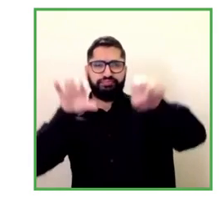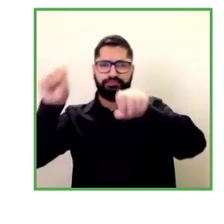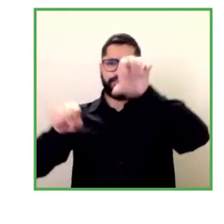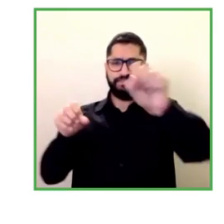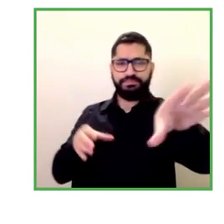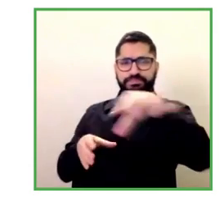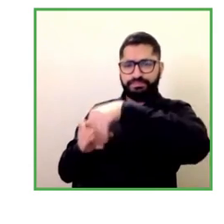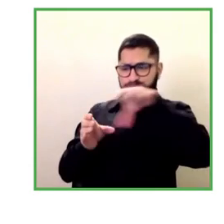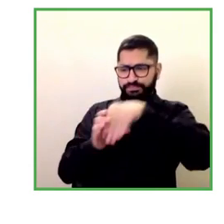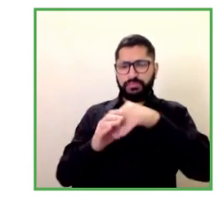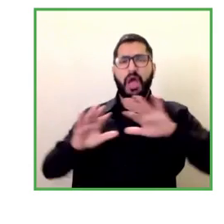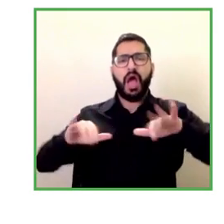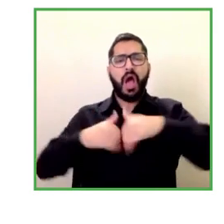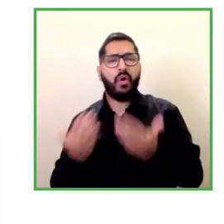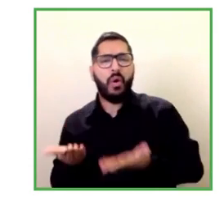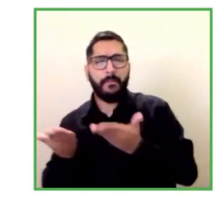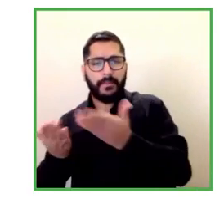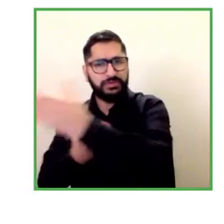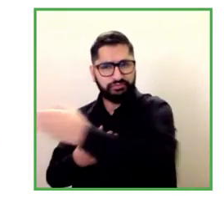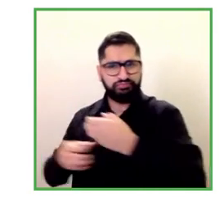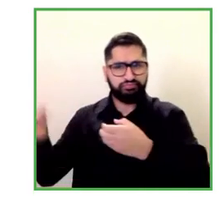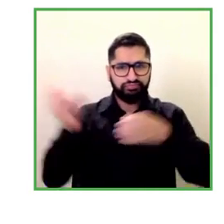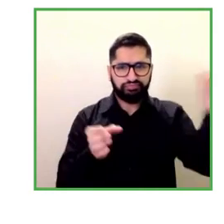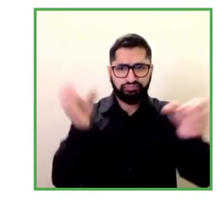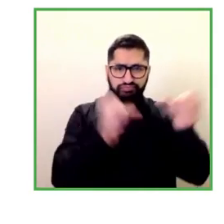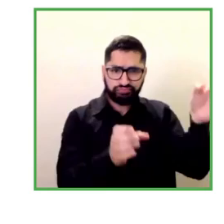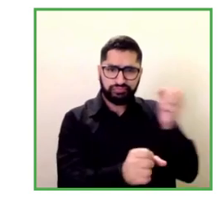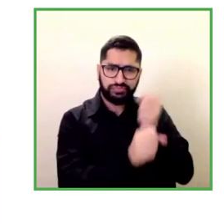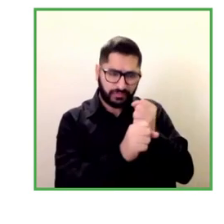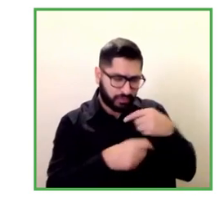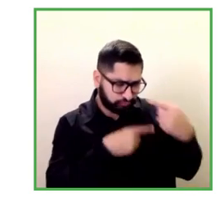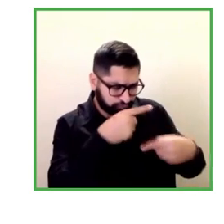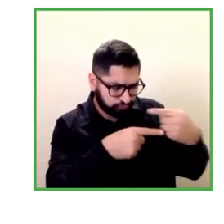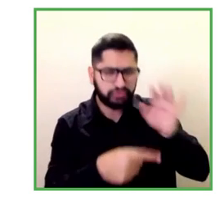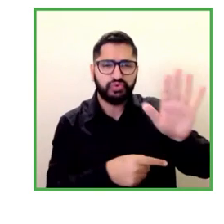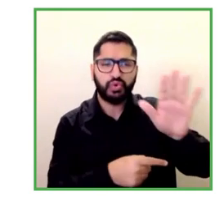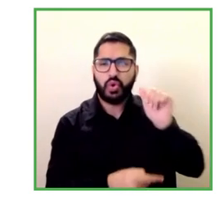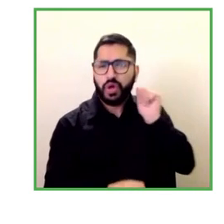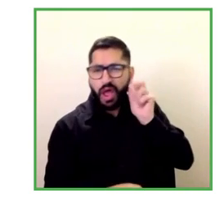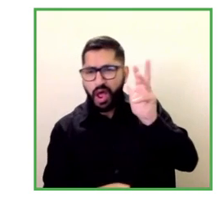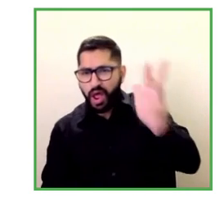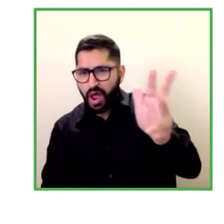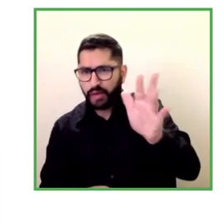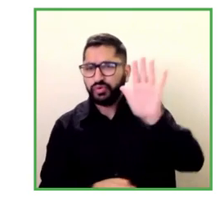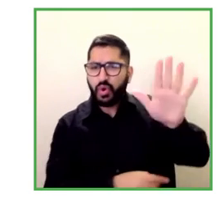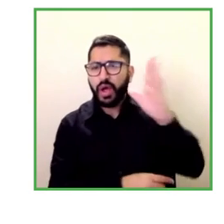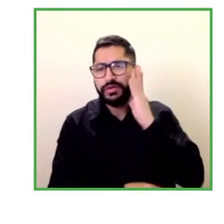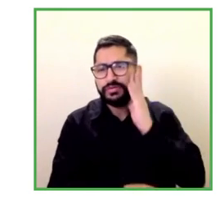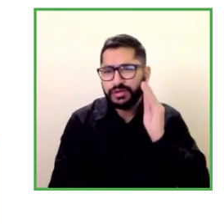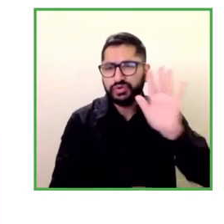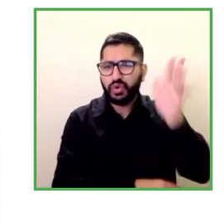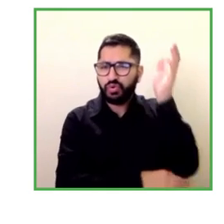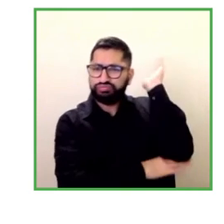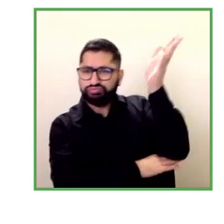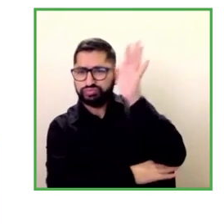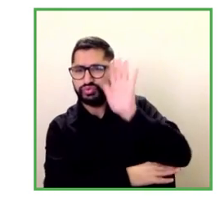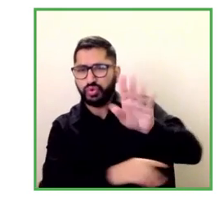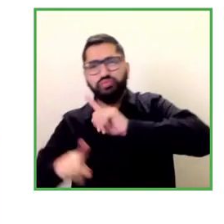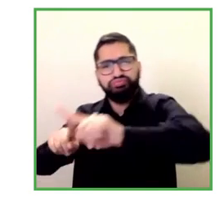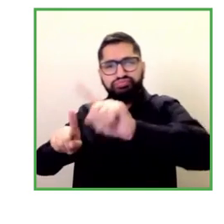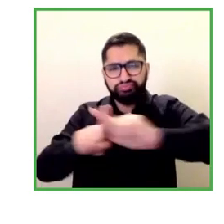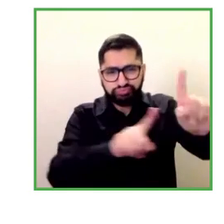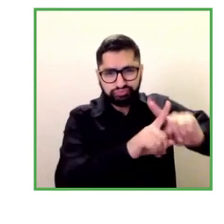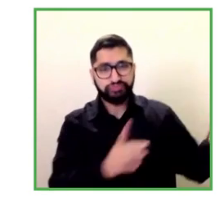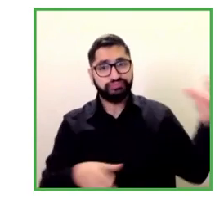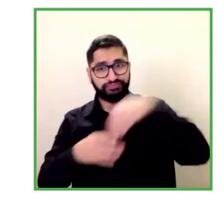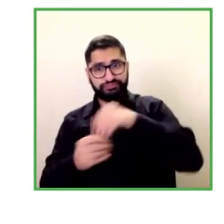someone, that point where you let people go. And as we mentioned in the presentation,